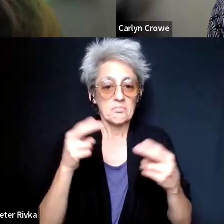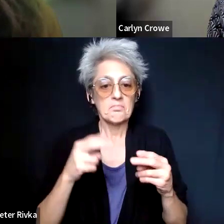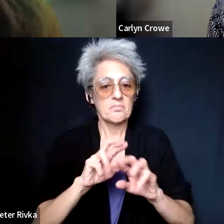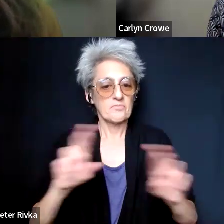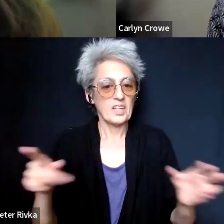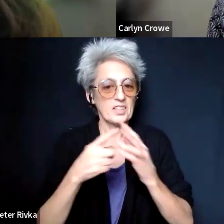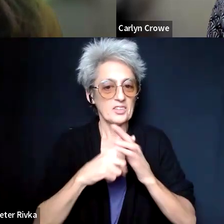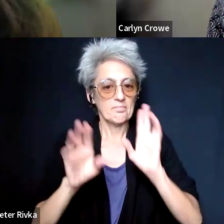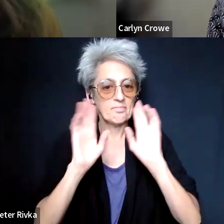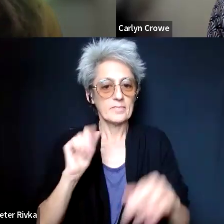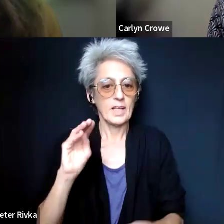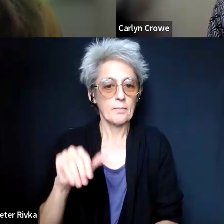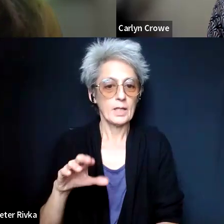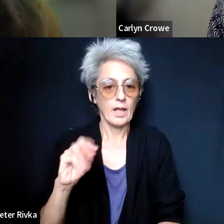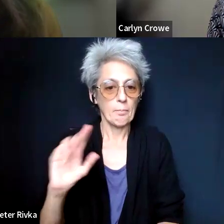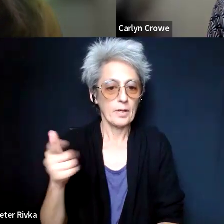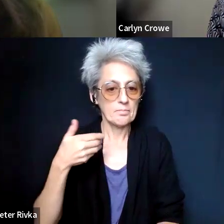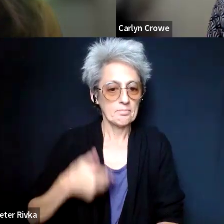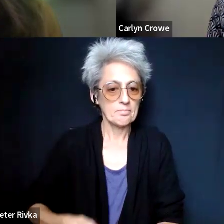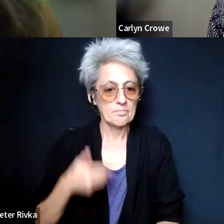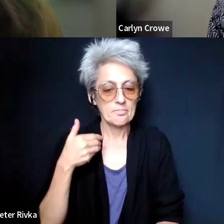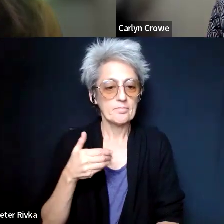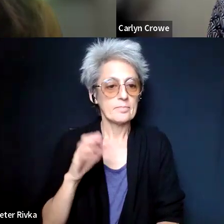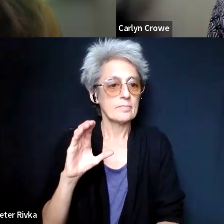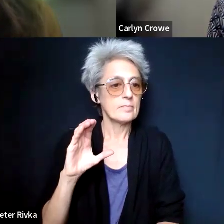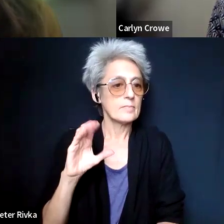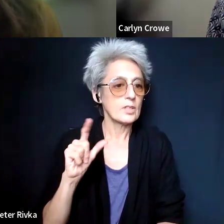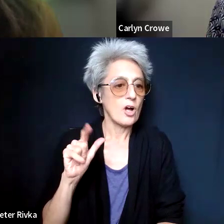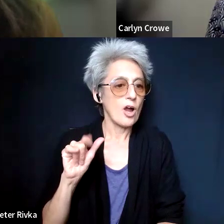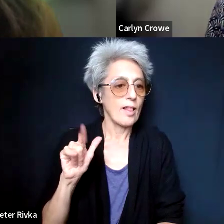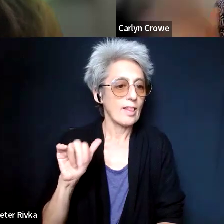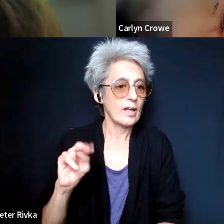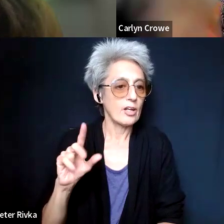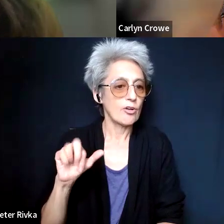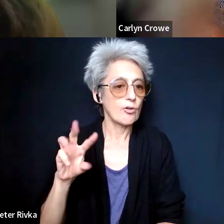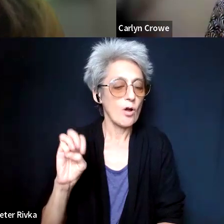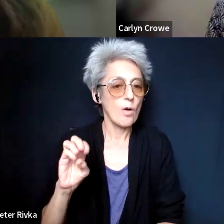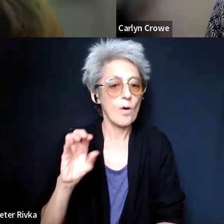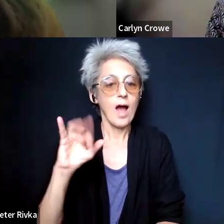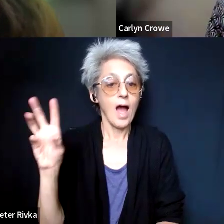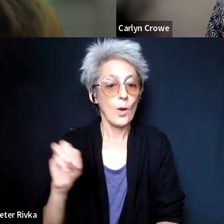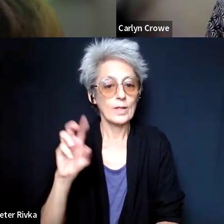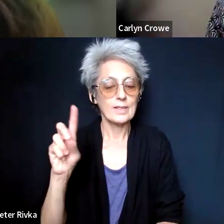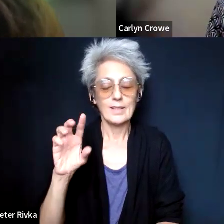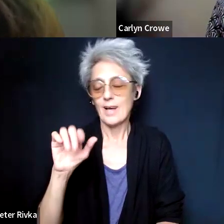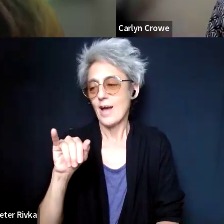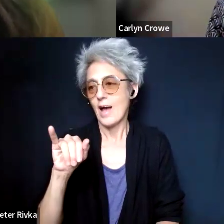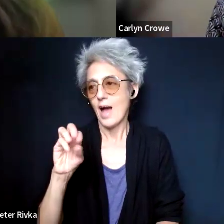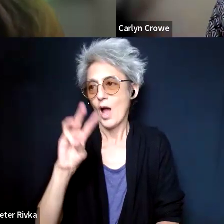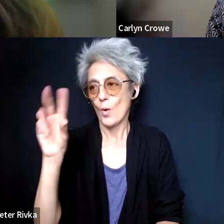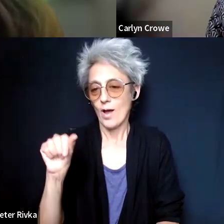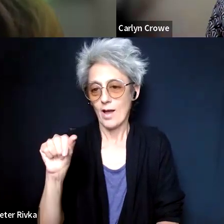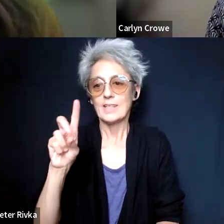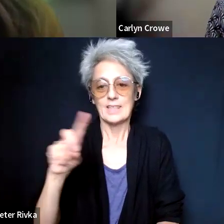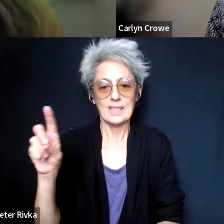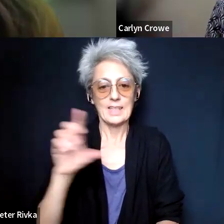Hi, everyone. I'm Amy Campbell, and I'm here with Carlin Crow with the Iowa DD Council. And welcome to